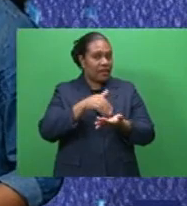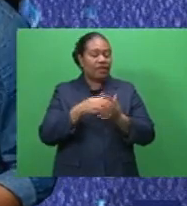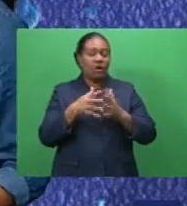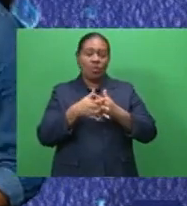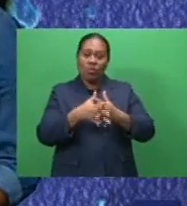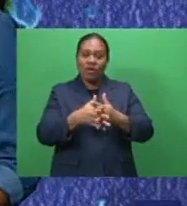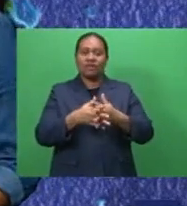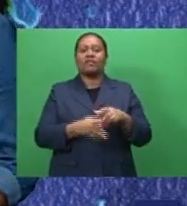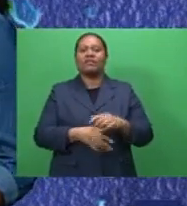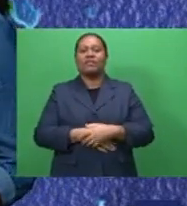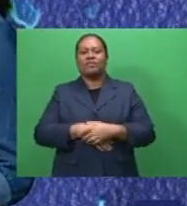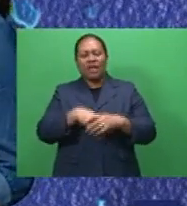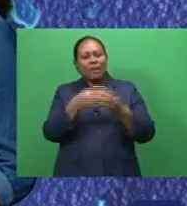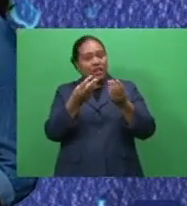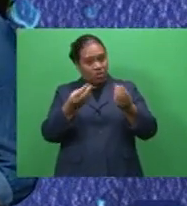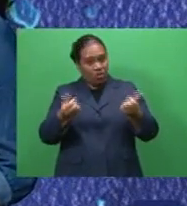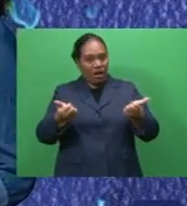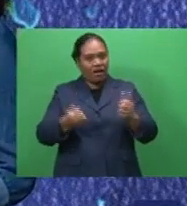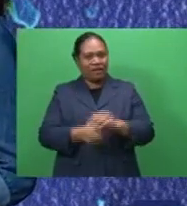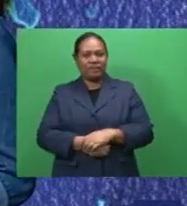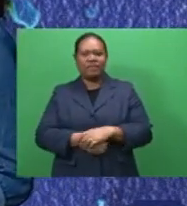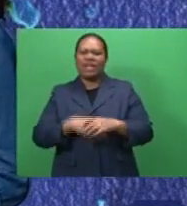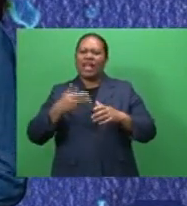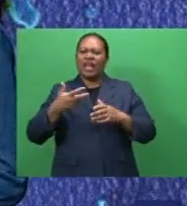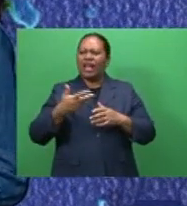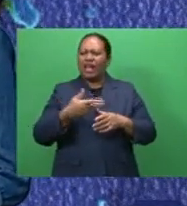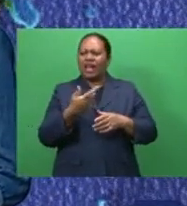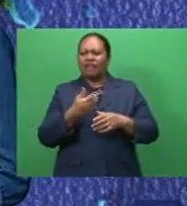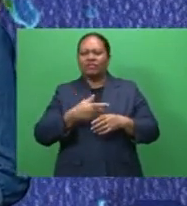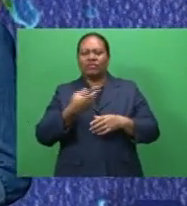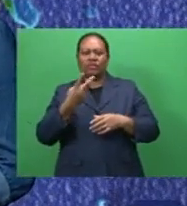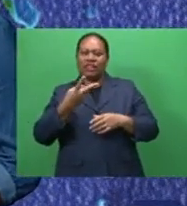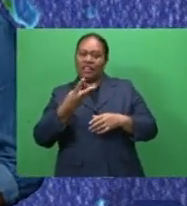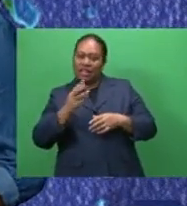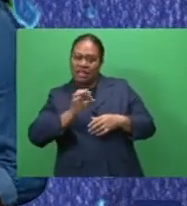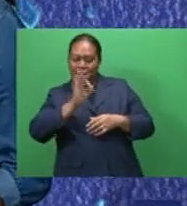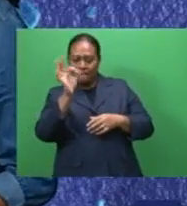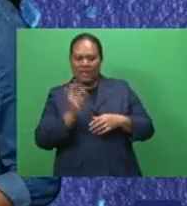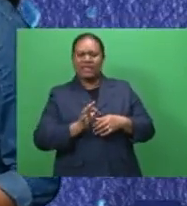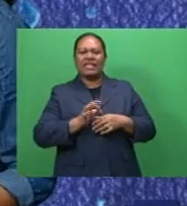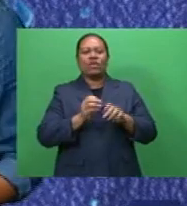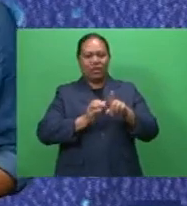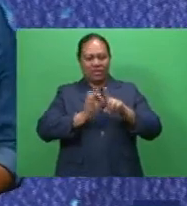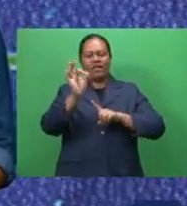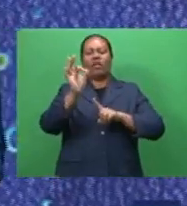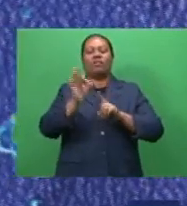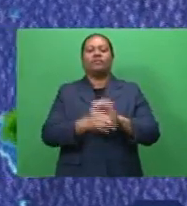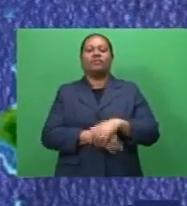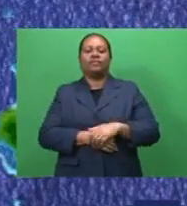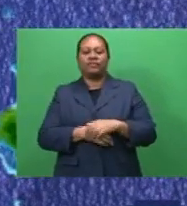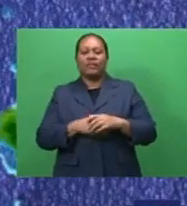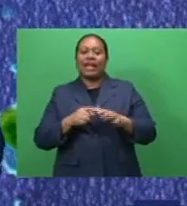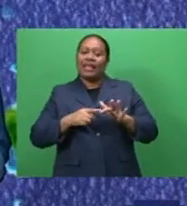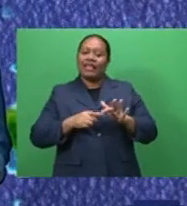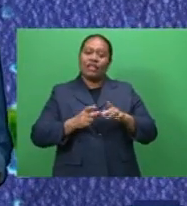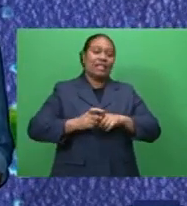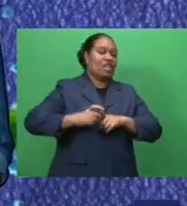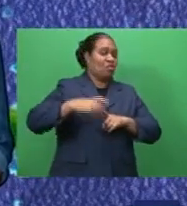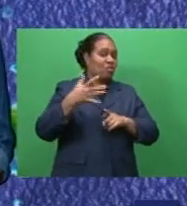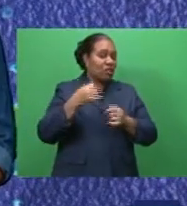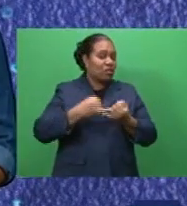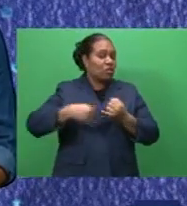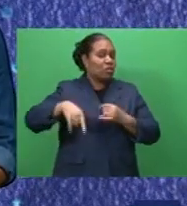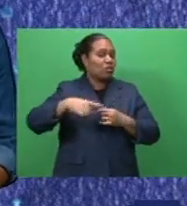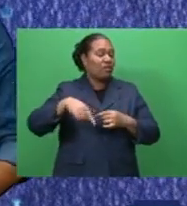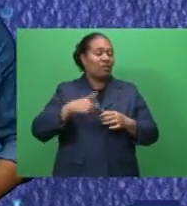it mainly stayed dry. There is 80% chance that a few showers will develop. Eastwards from Pak Harbour to Suva,